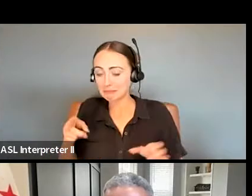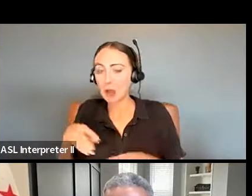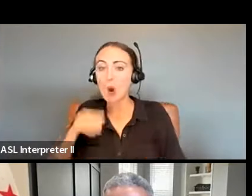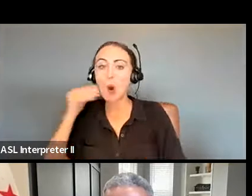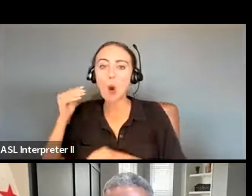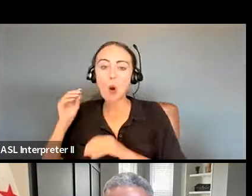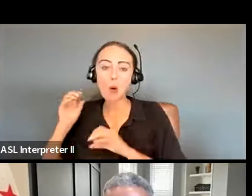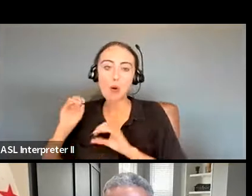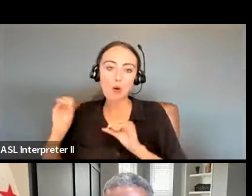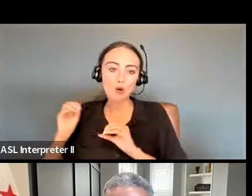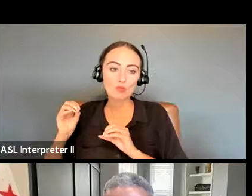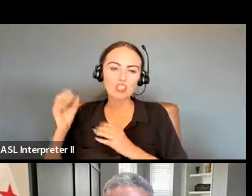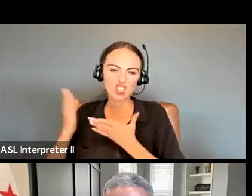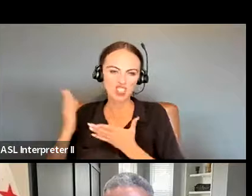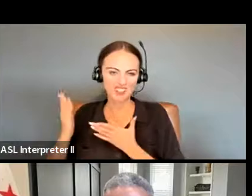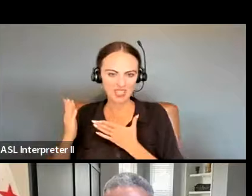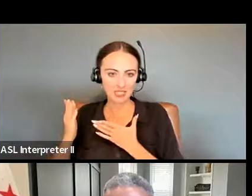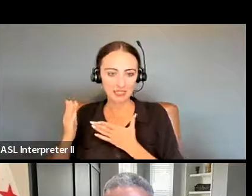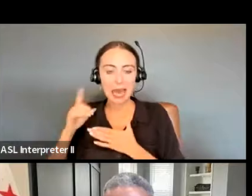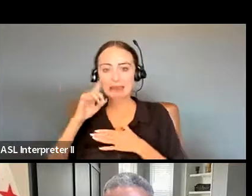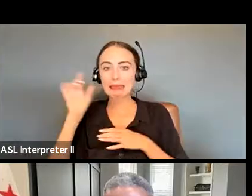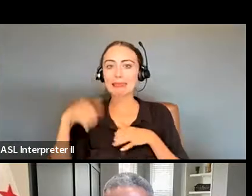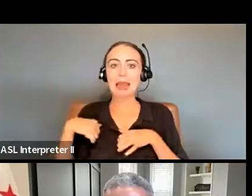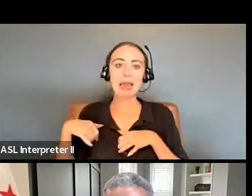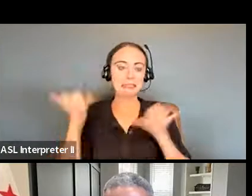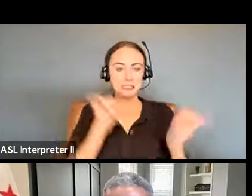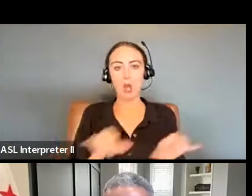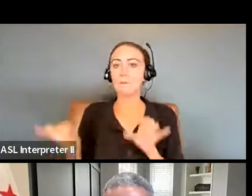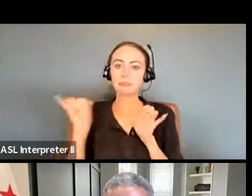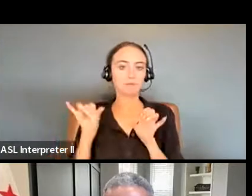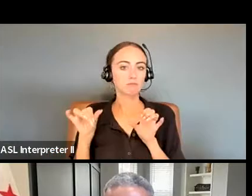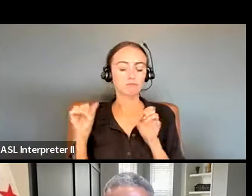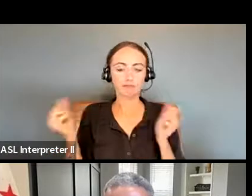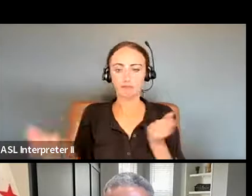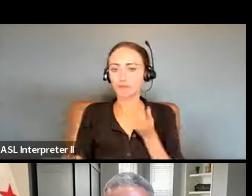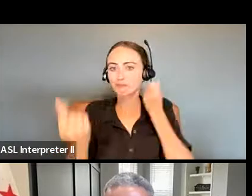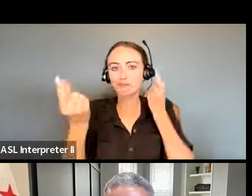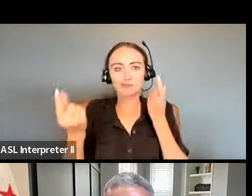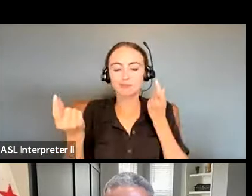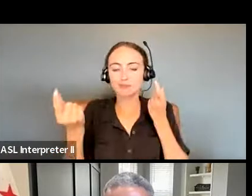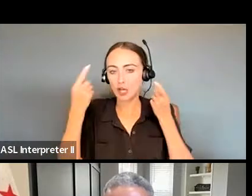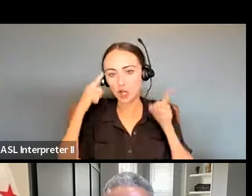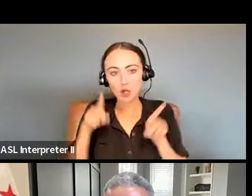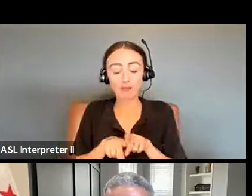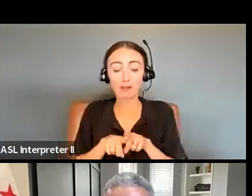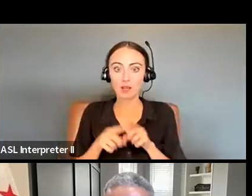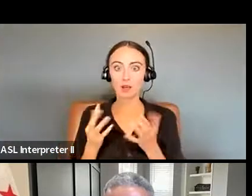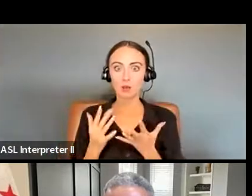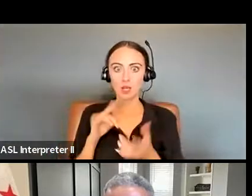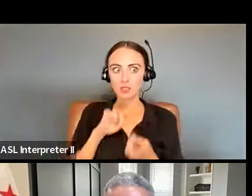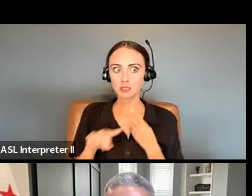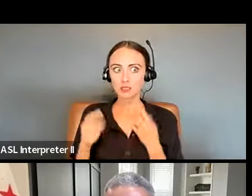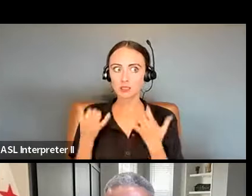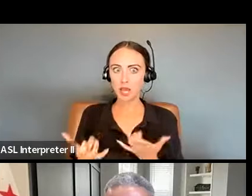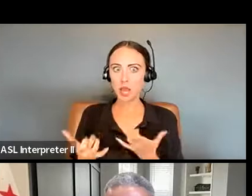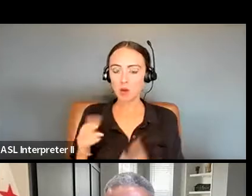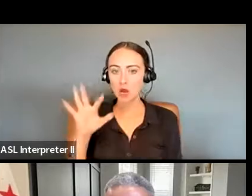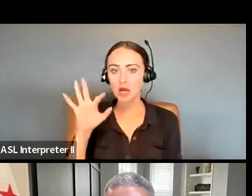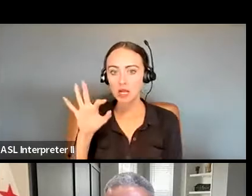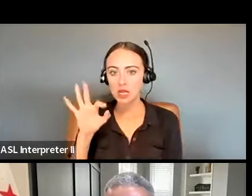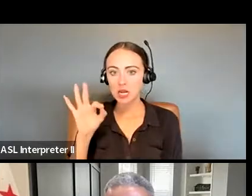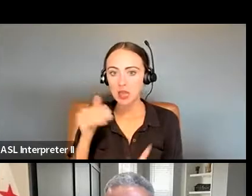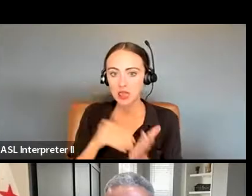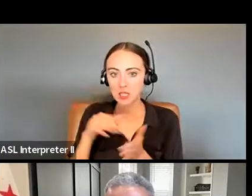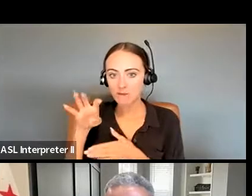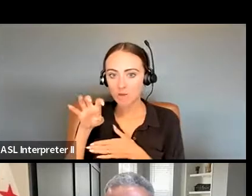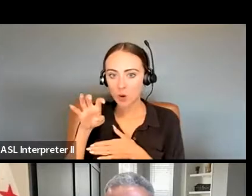services continuum. I think that's common ground here. And that we've waited until now, after 9,400 people have